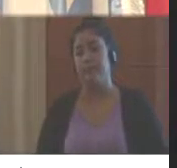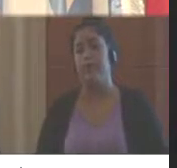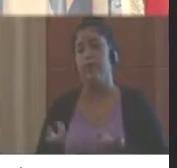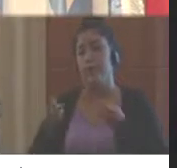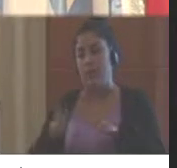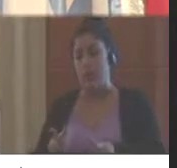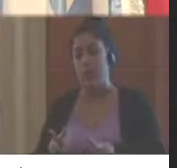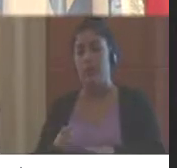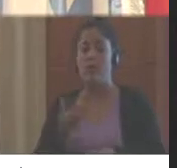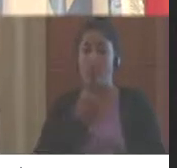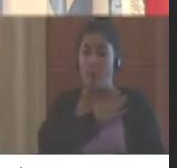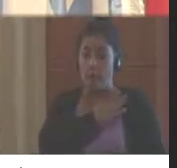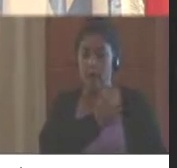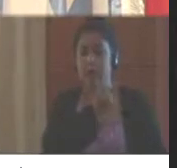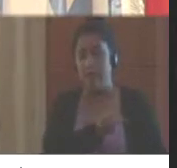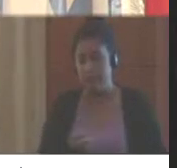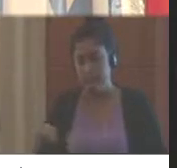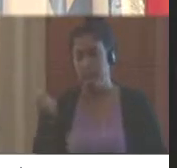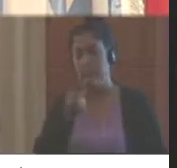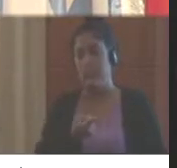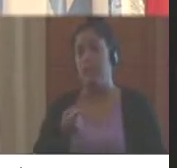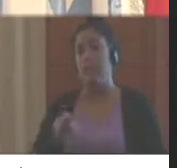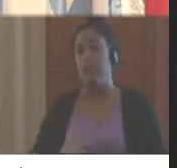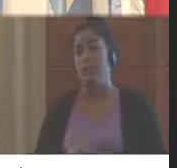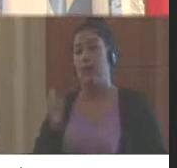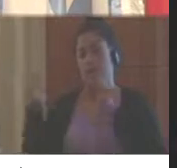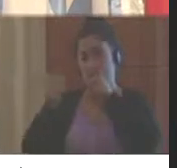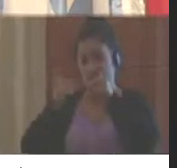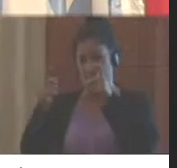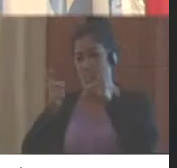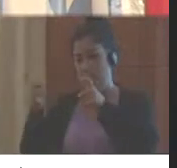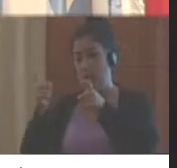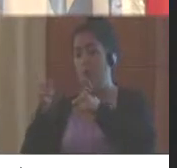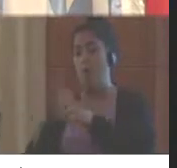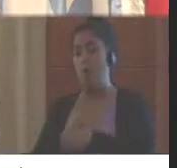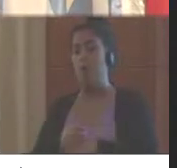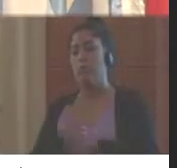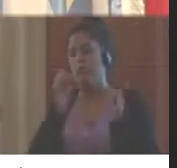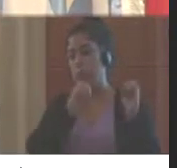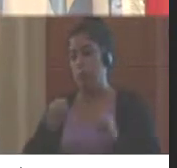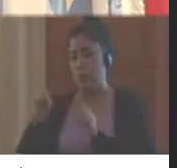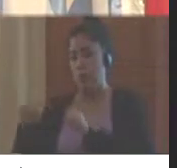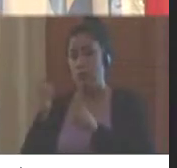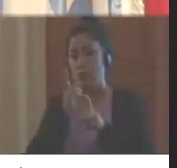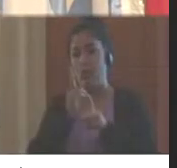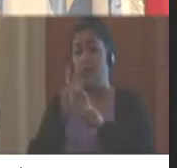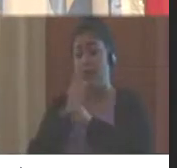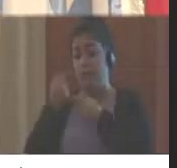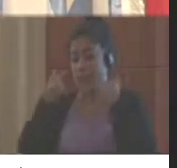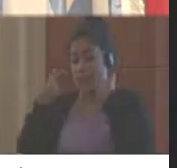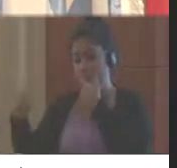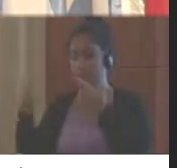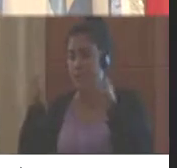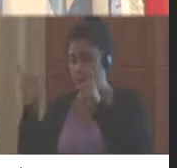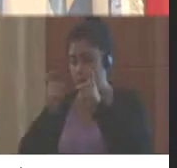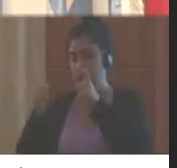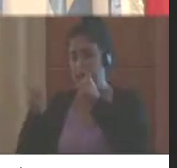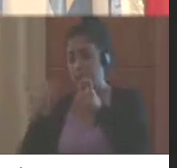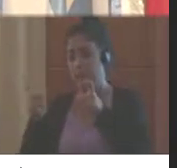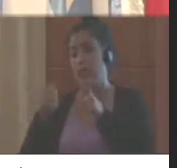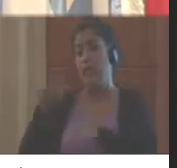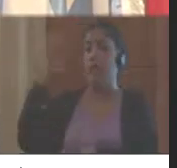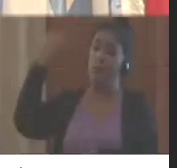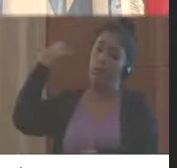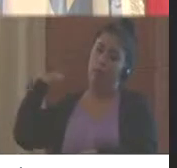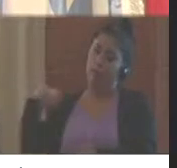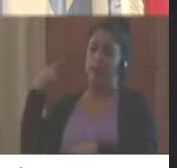and letting them know the need that exists and the credibility of the regulation institution has allowed us to